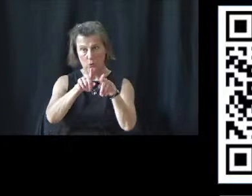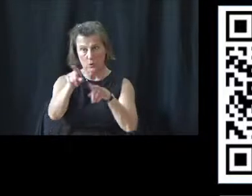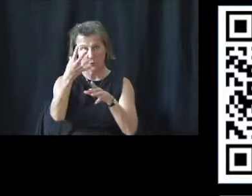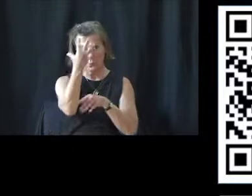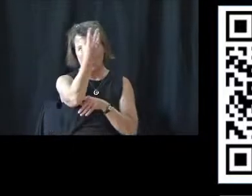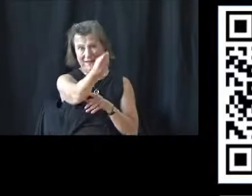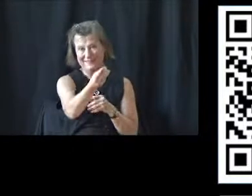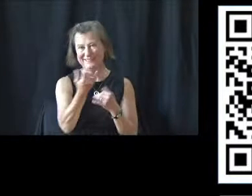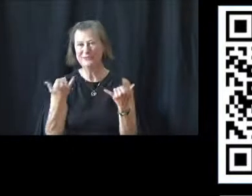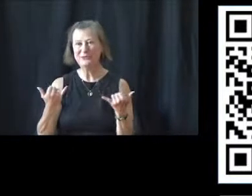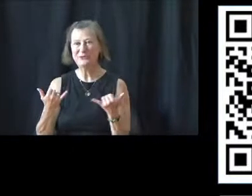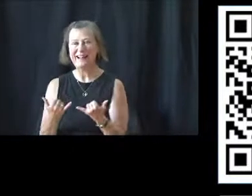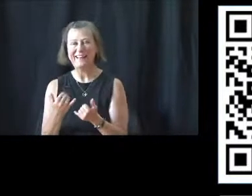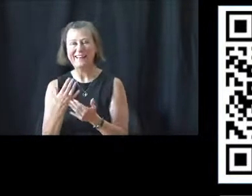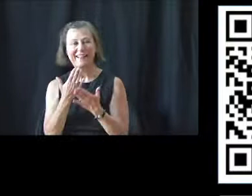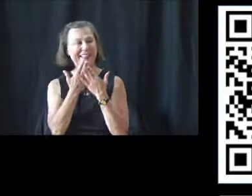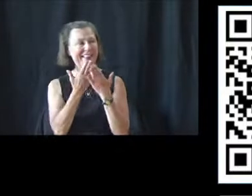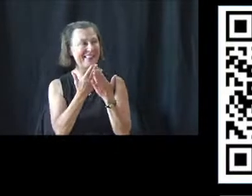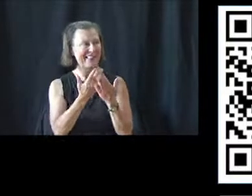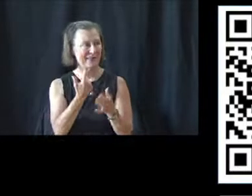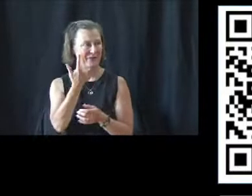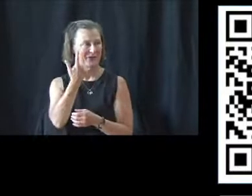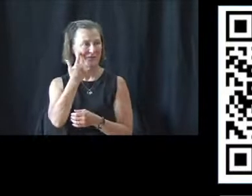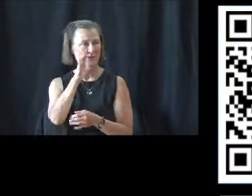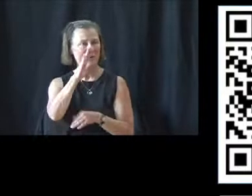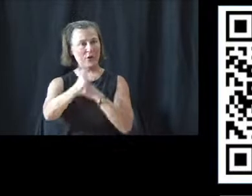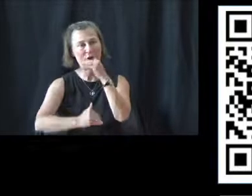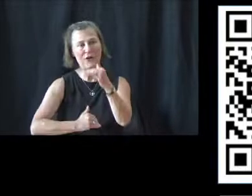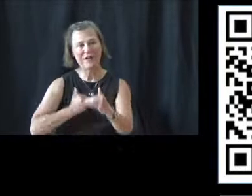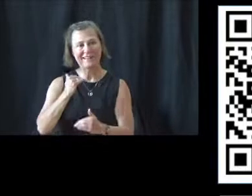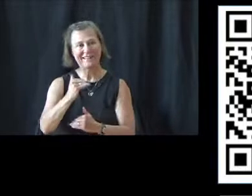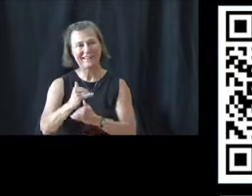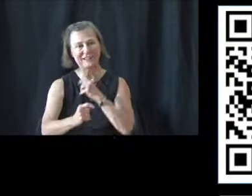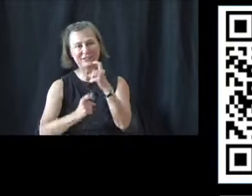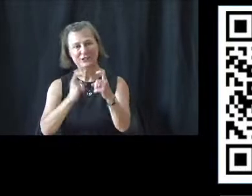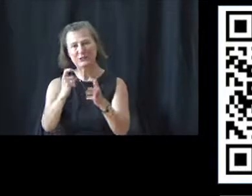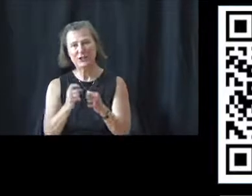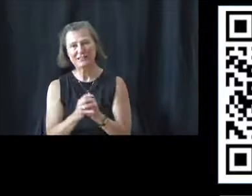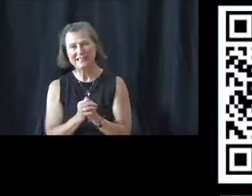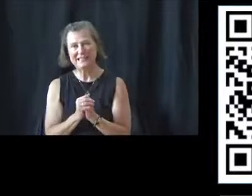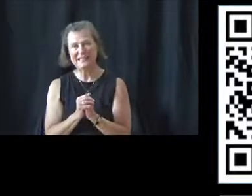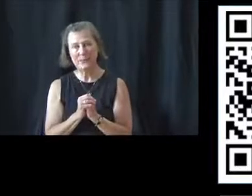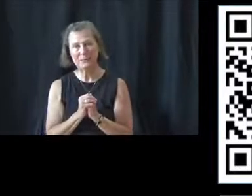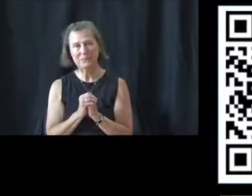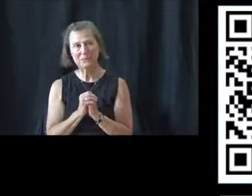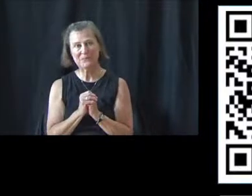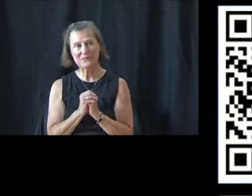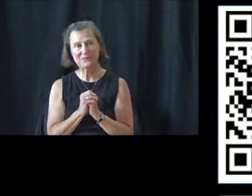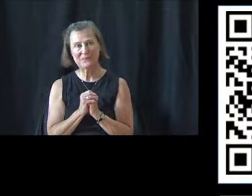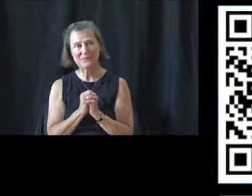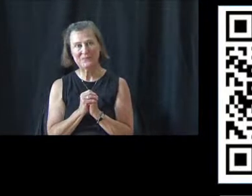today. Thank you very much for your kind generosity.